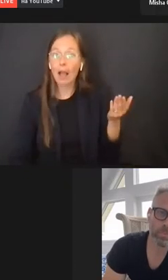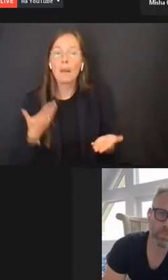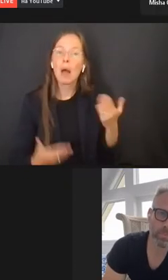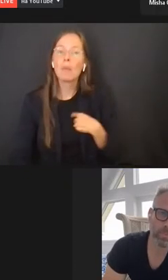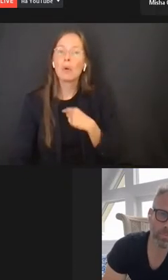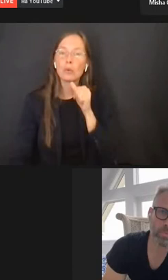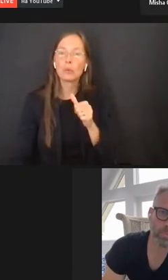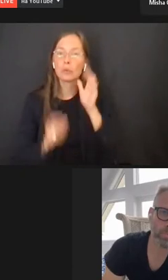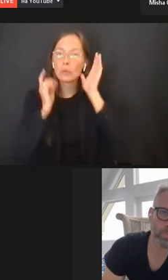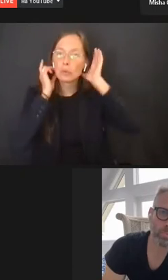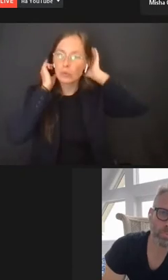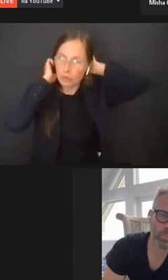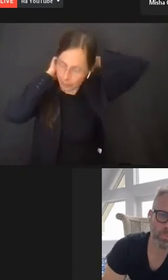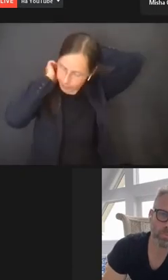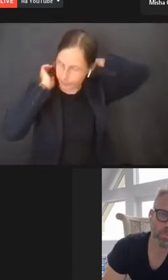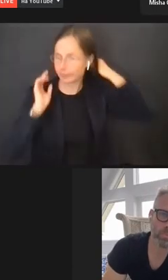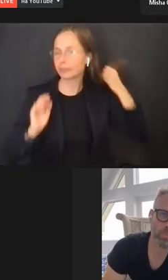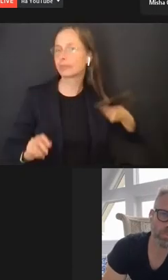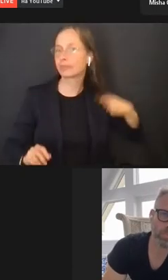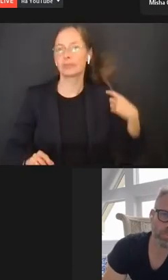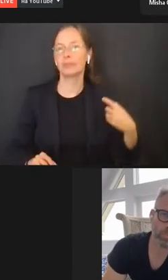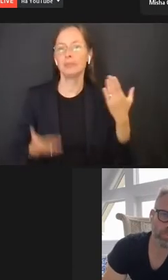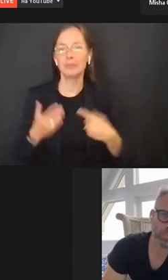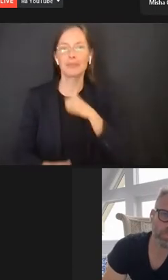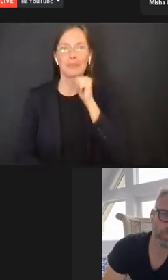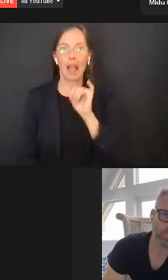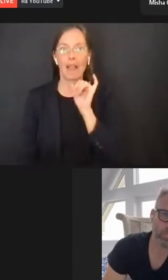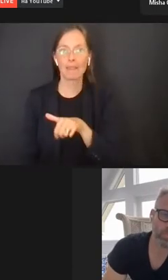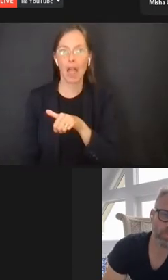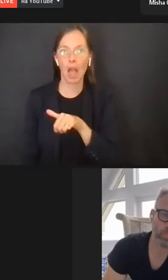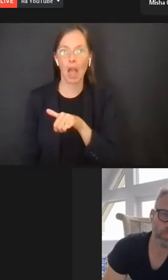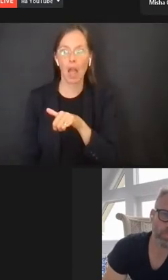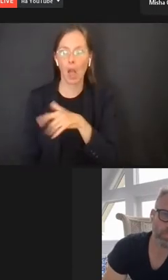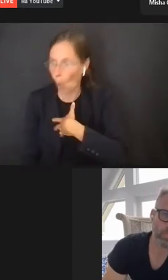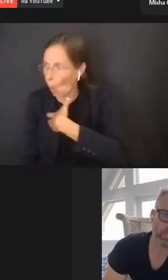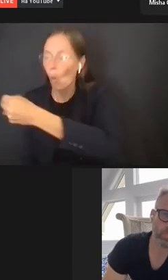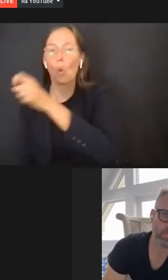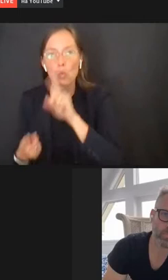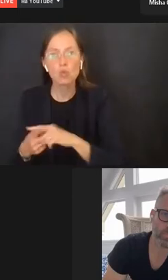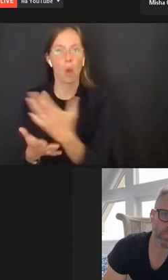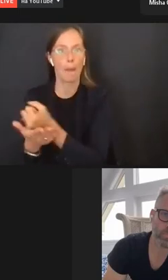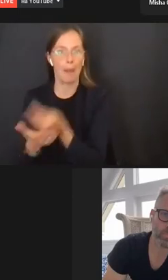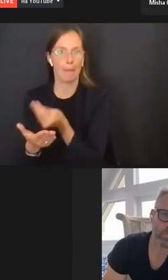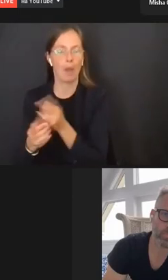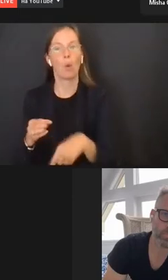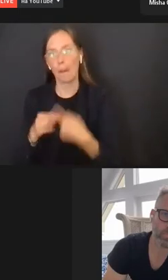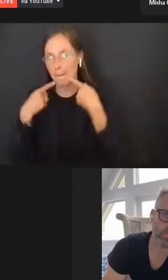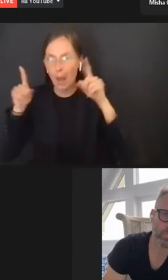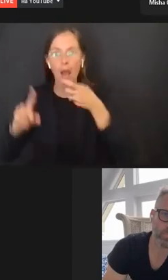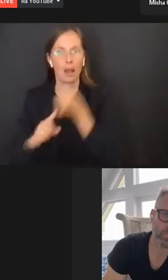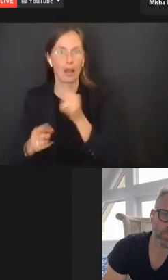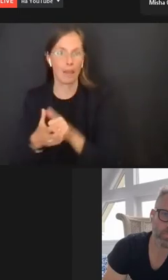have been so drawn into making money when that opportunity finally came in my life. And I may have